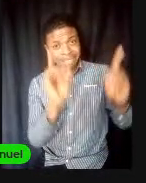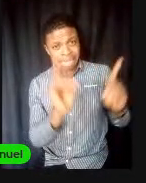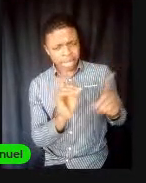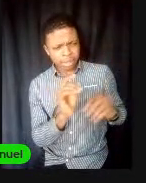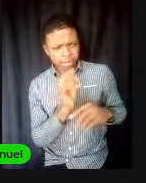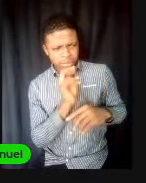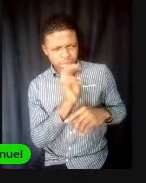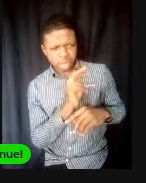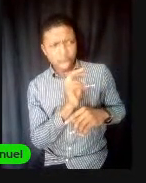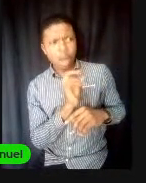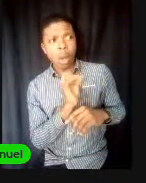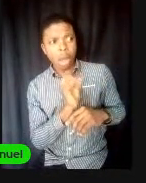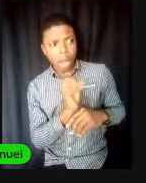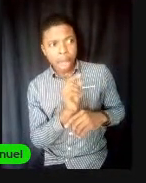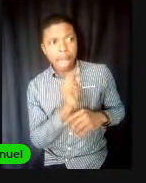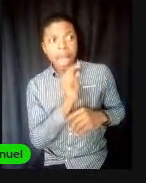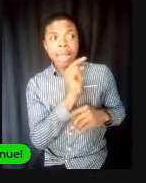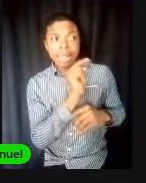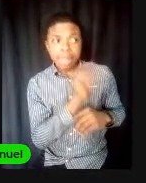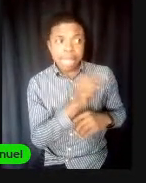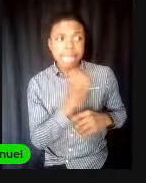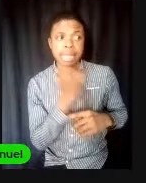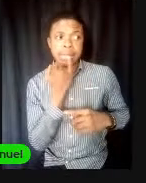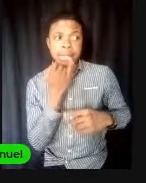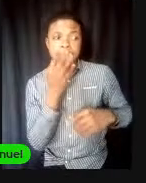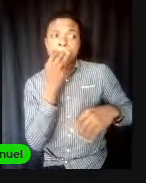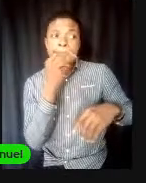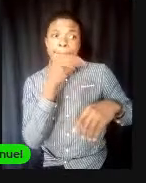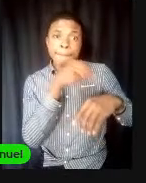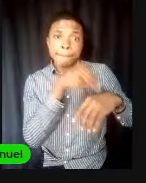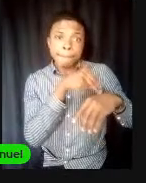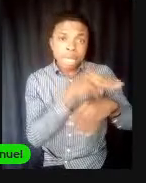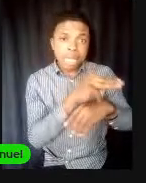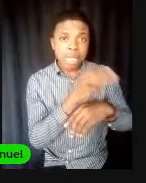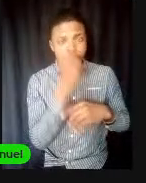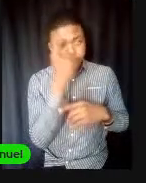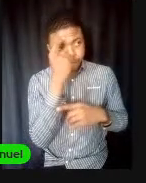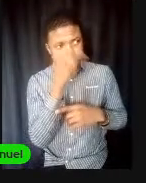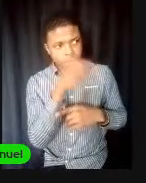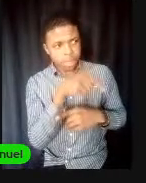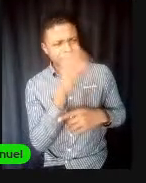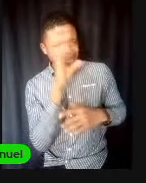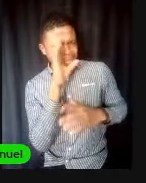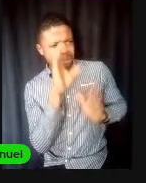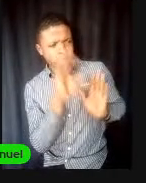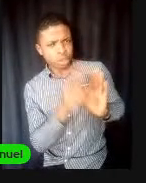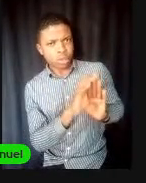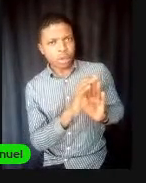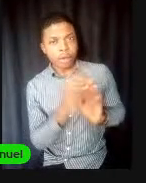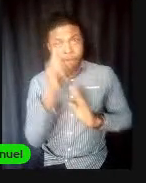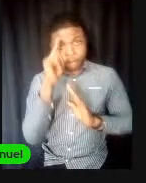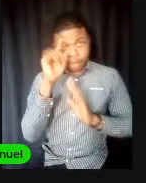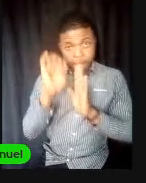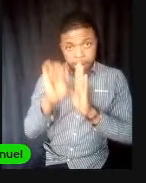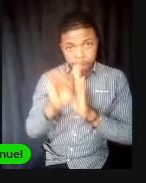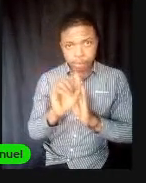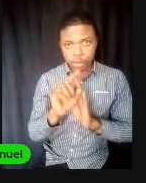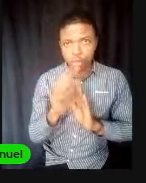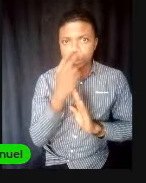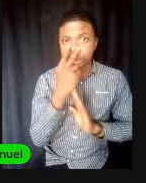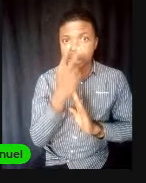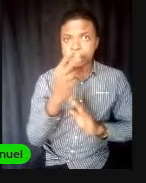message behind this design. For and a quick example, I know you might have seen signboards before.